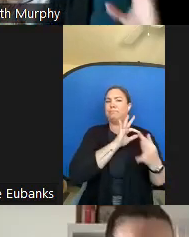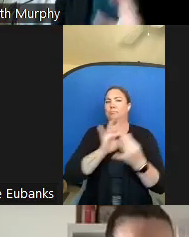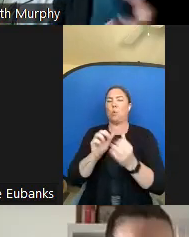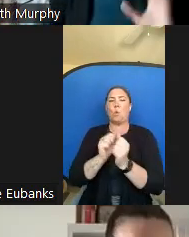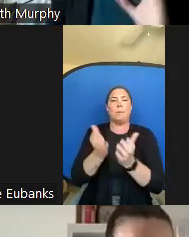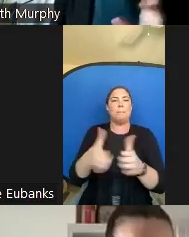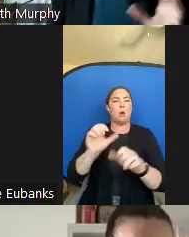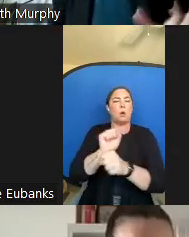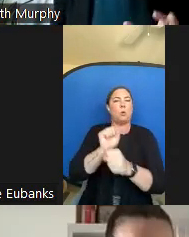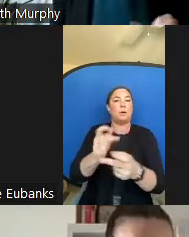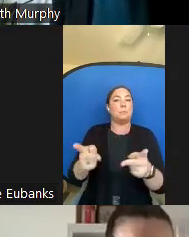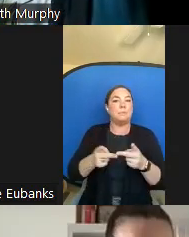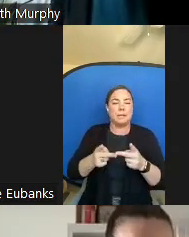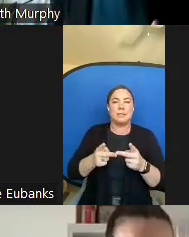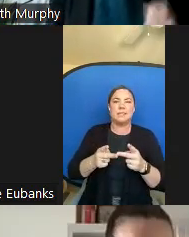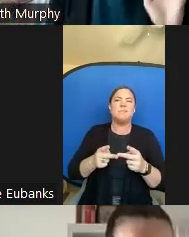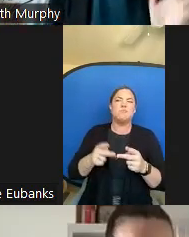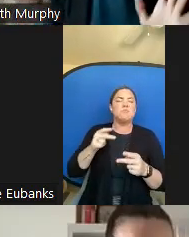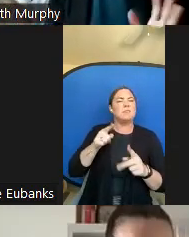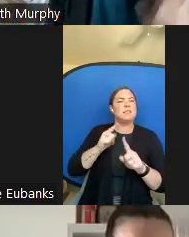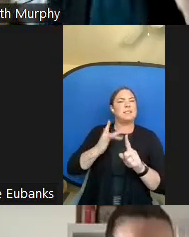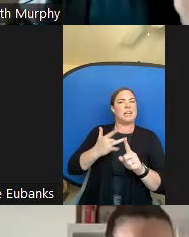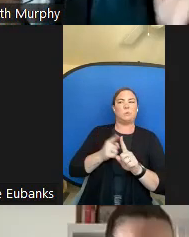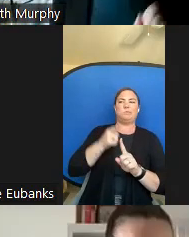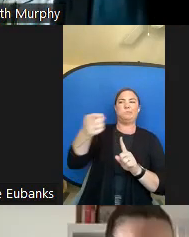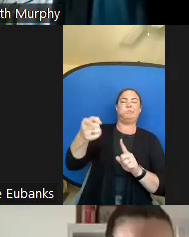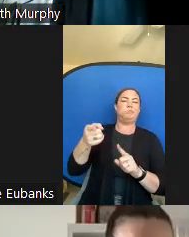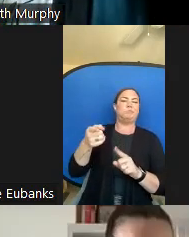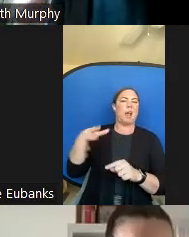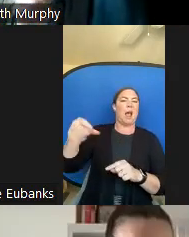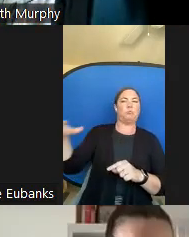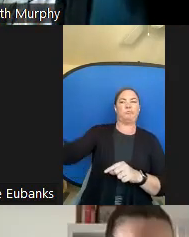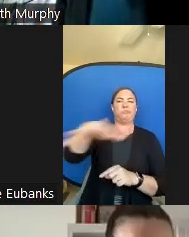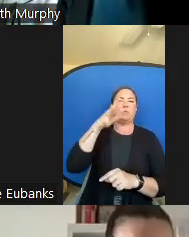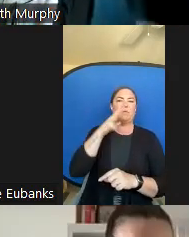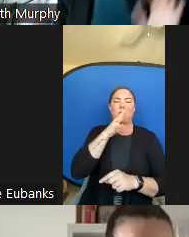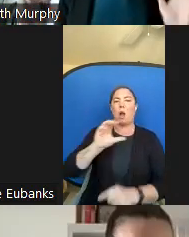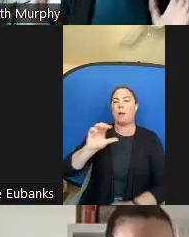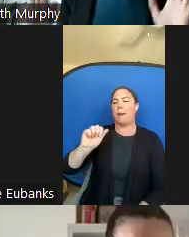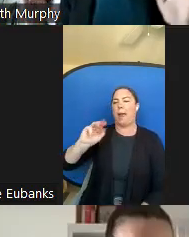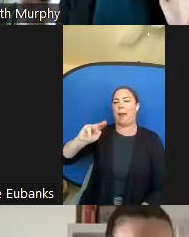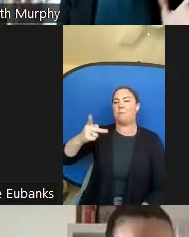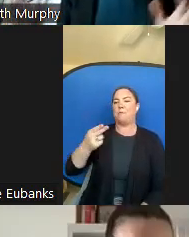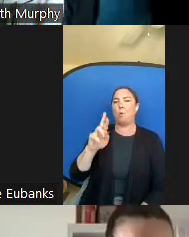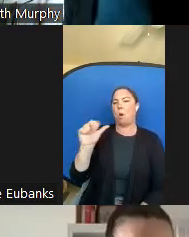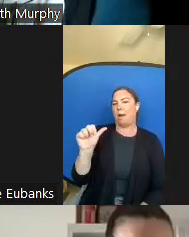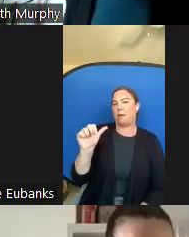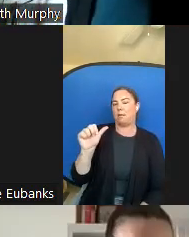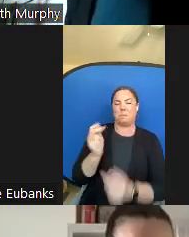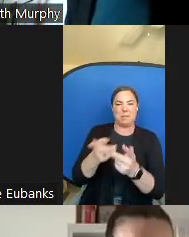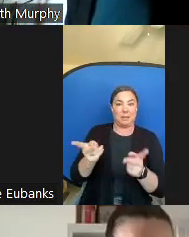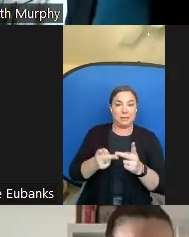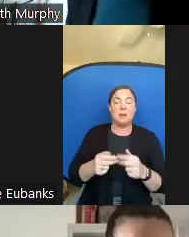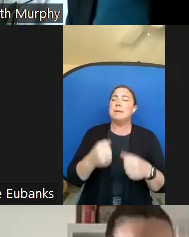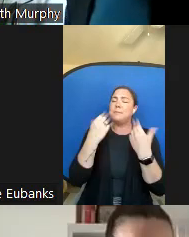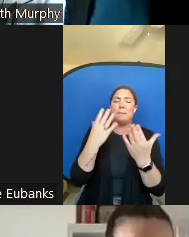mostly in rural Amphora production sites. They mostly concern those types of sites. But they nonetheless provide all sorts of details on